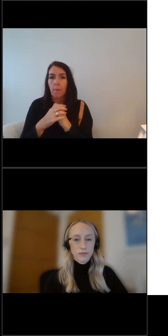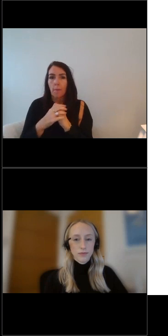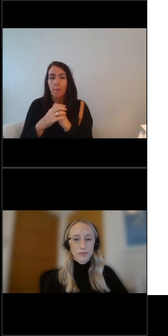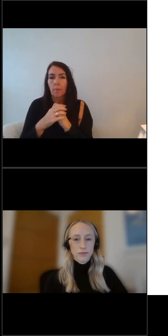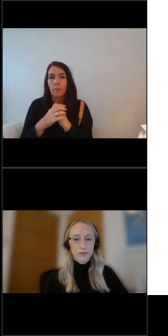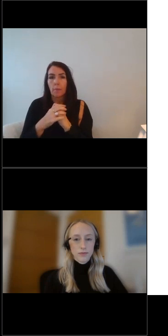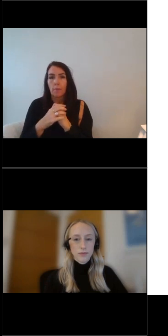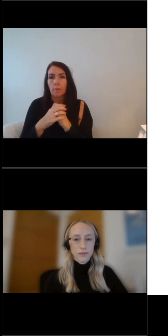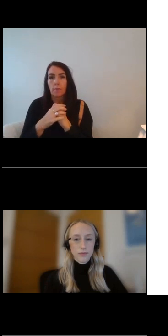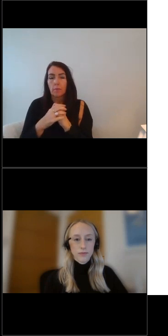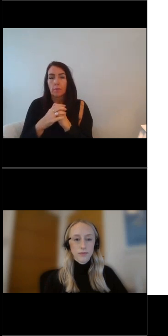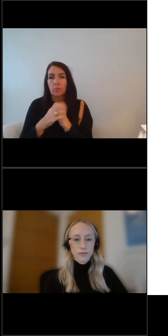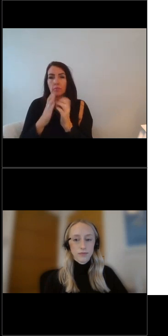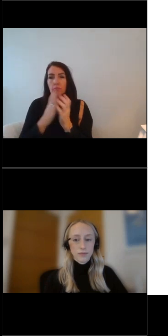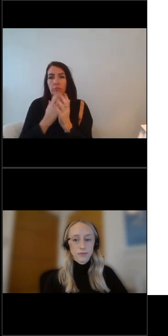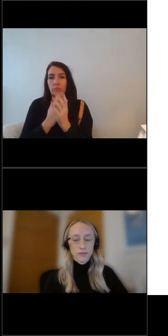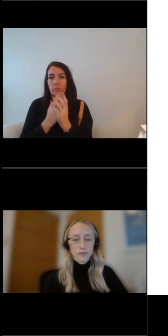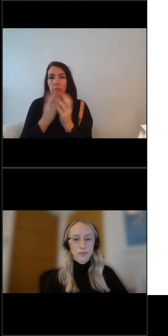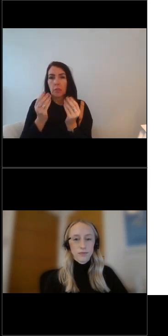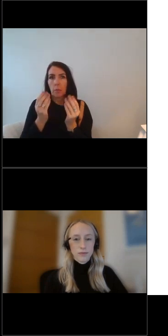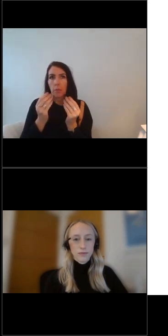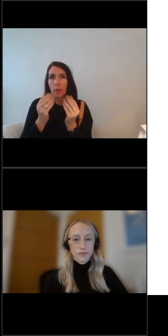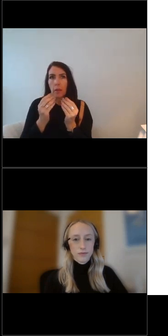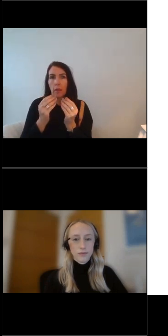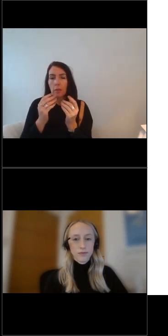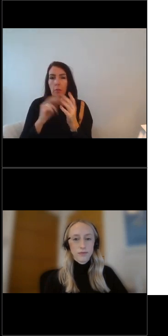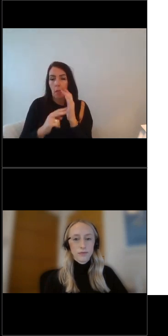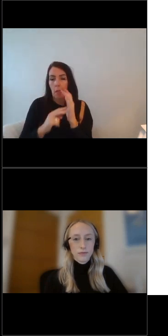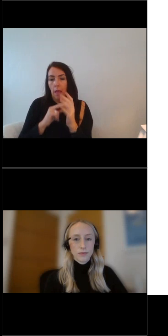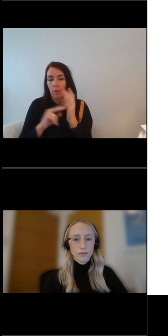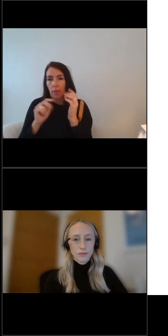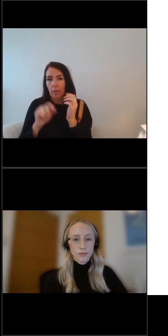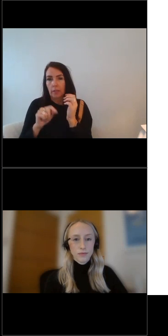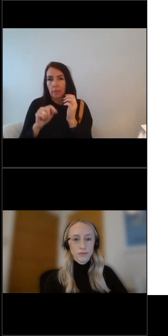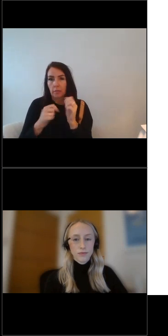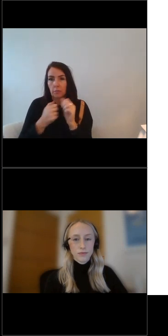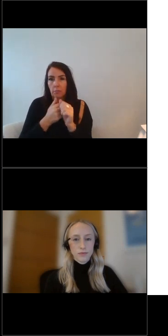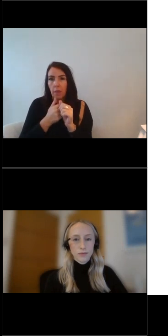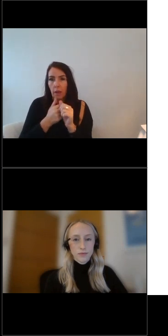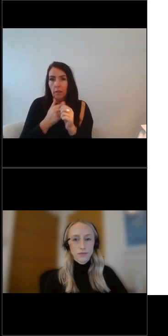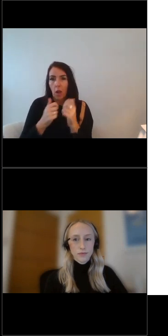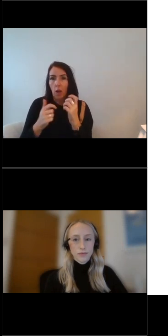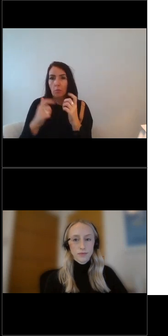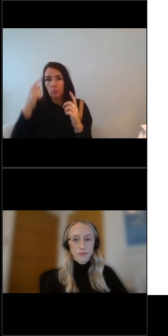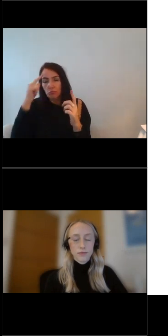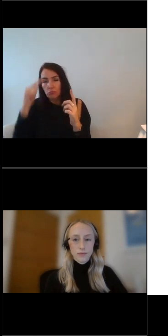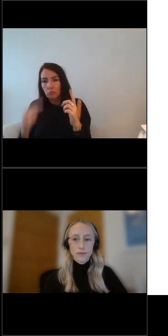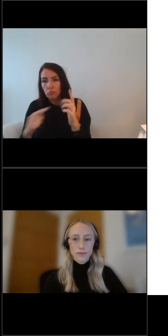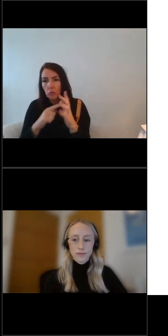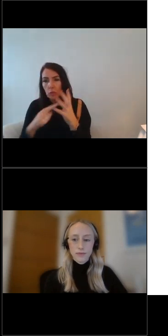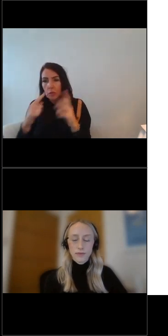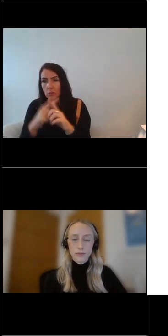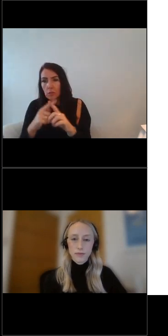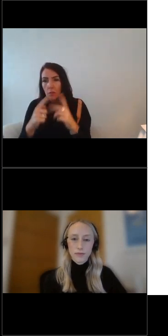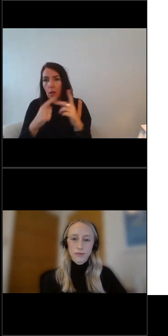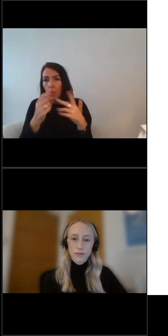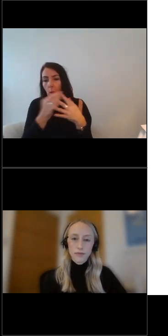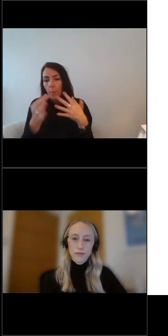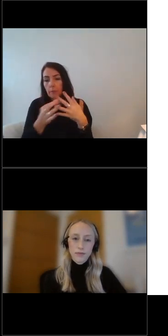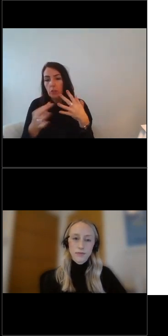yeah, there's definitely something to plan for in terms of backup, auxiliary, or other options,